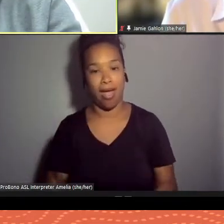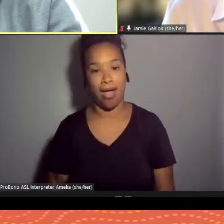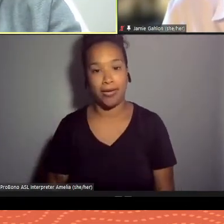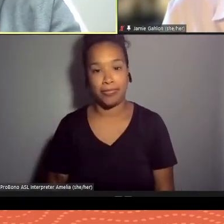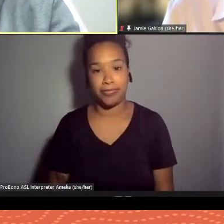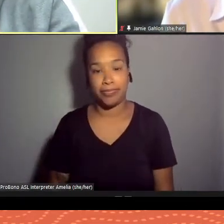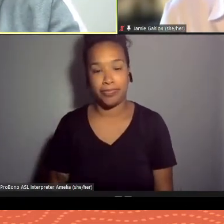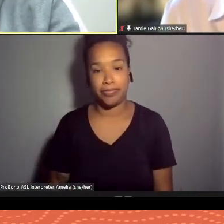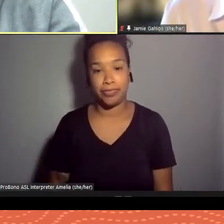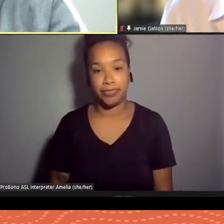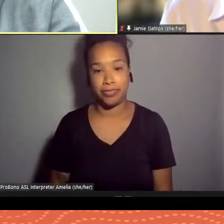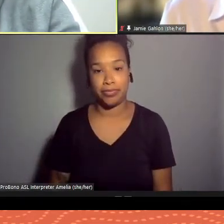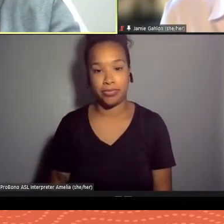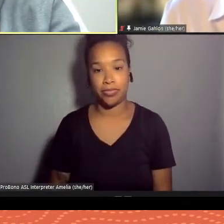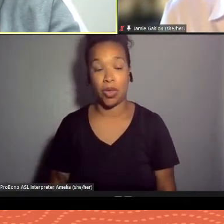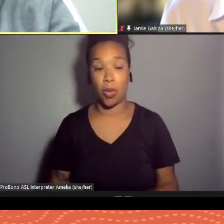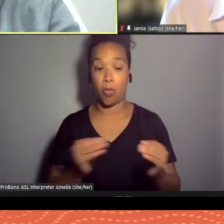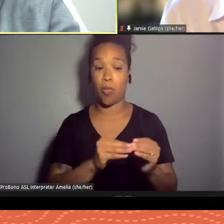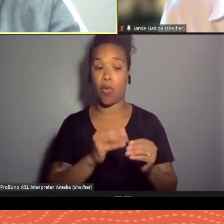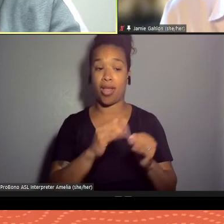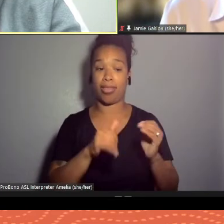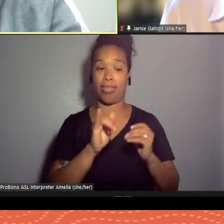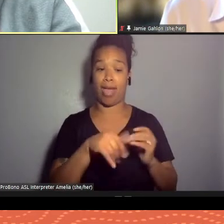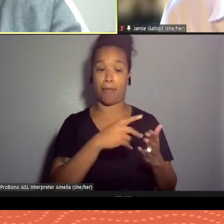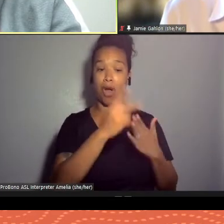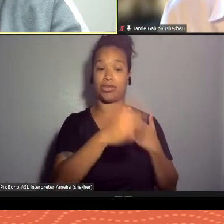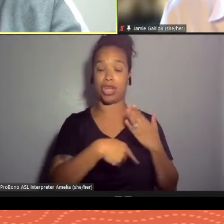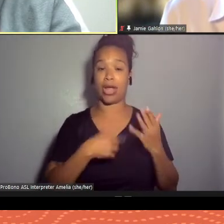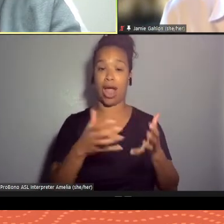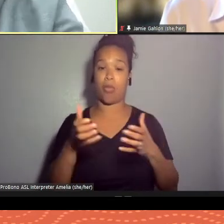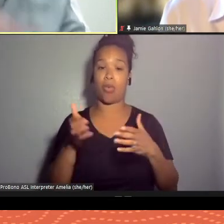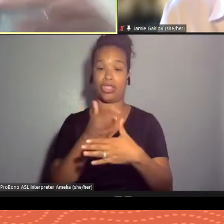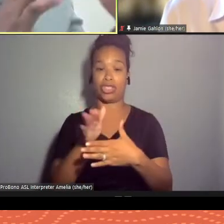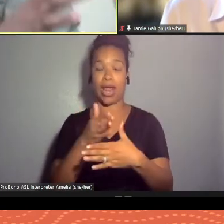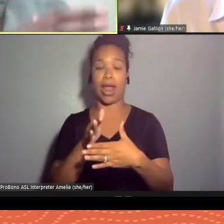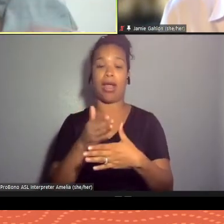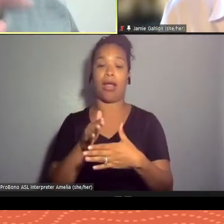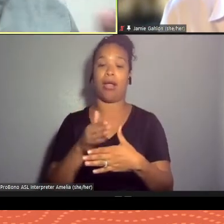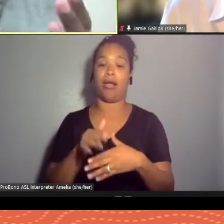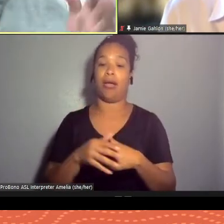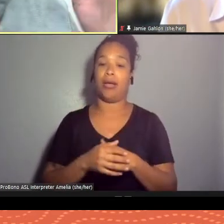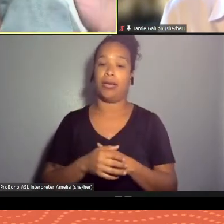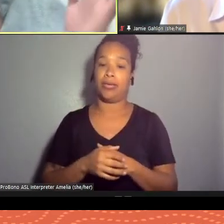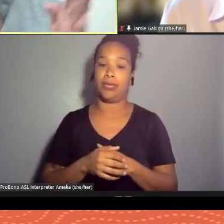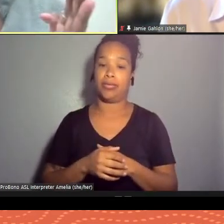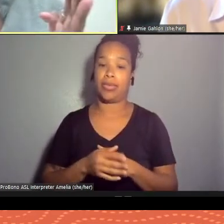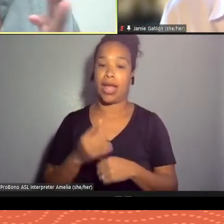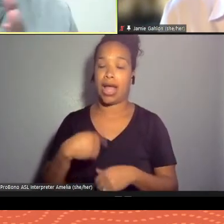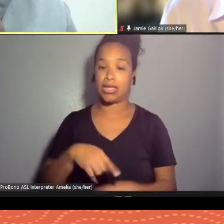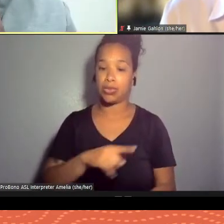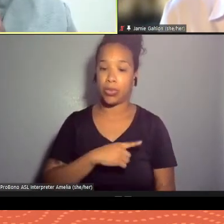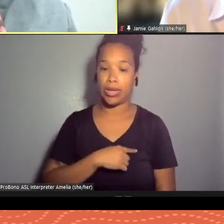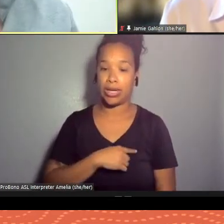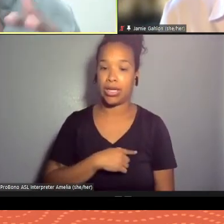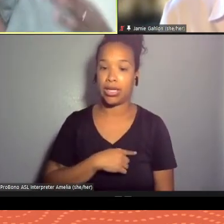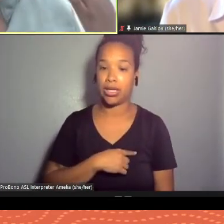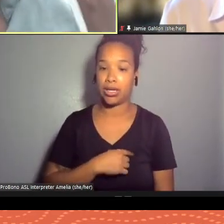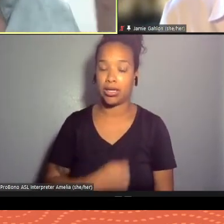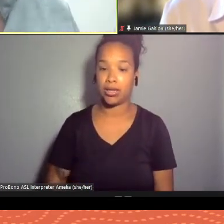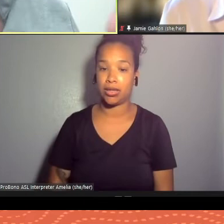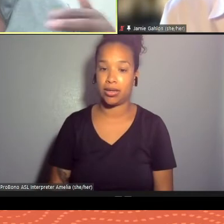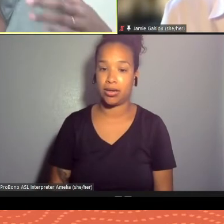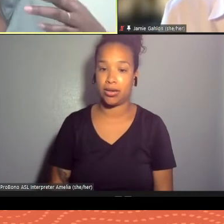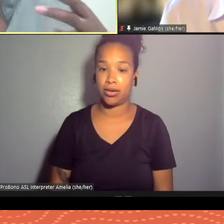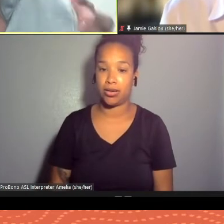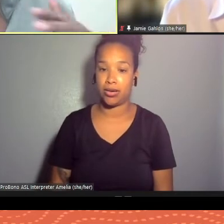that particular project, what I would offer for folks is as we are out coming out of, you know, the pause